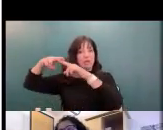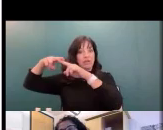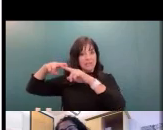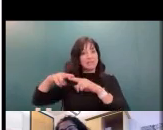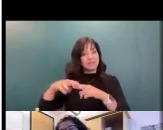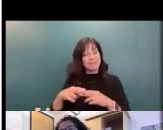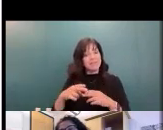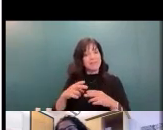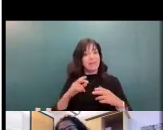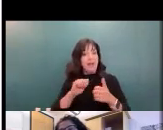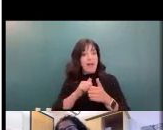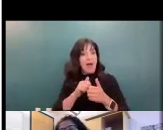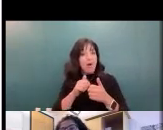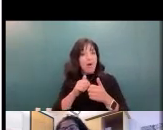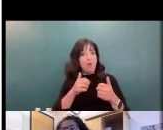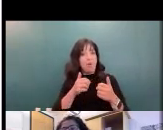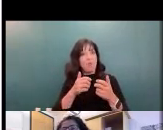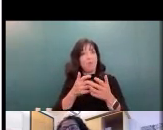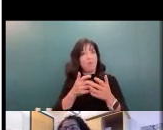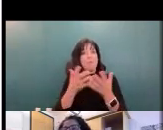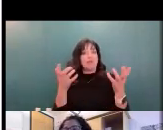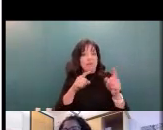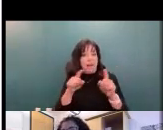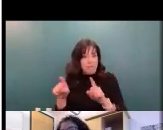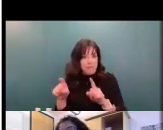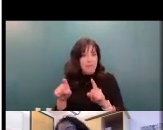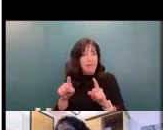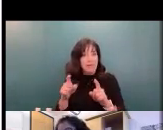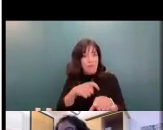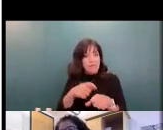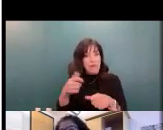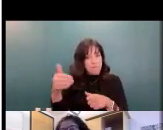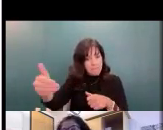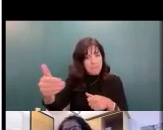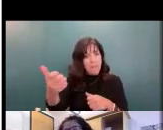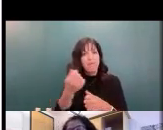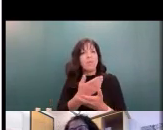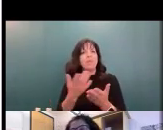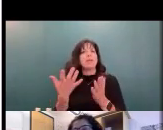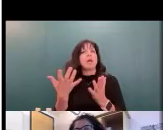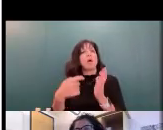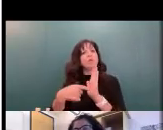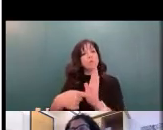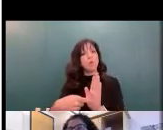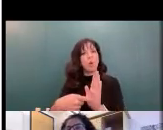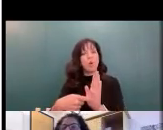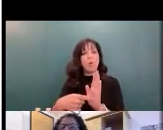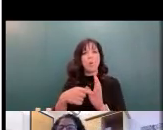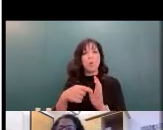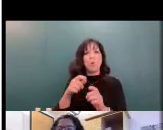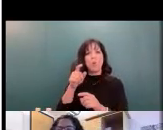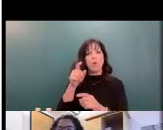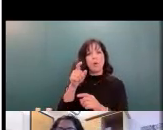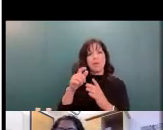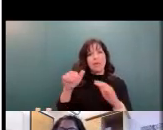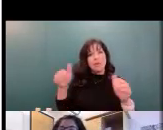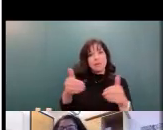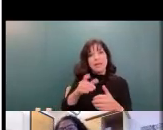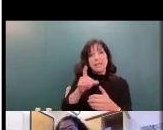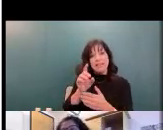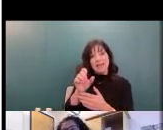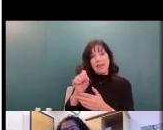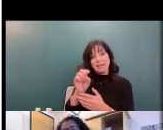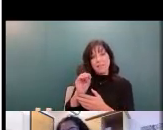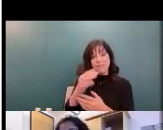increase in the prevalence of autism over time. Couple of things that I just highlight here is the introduction of